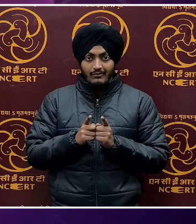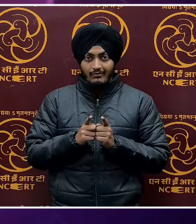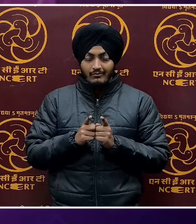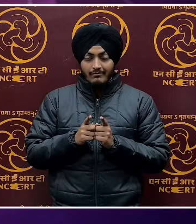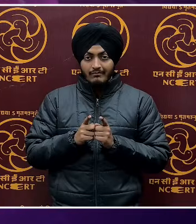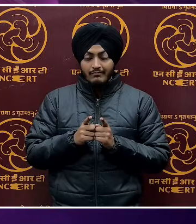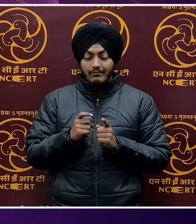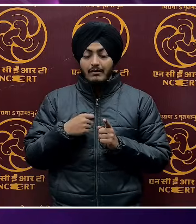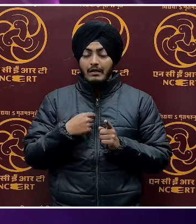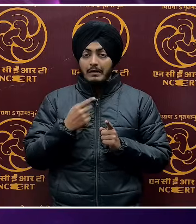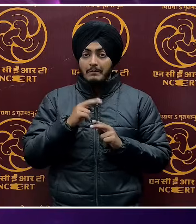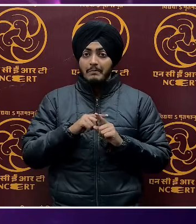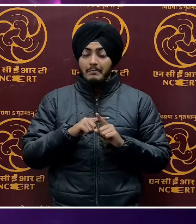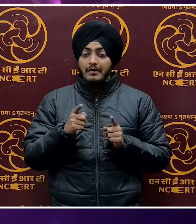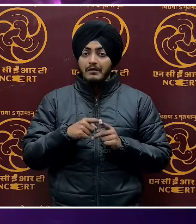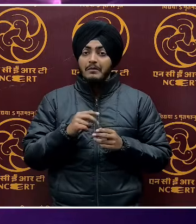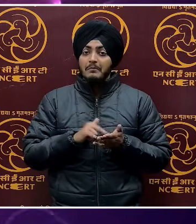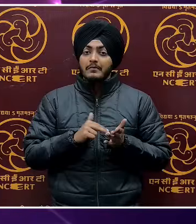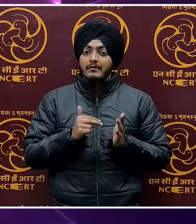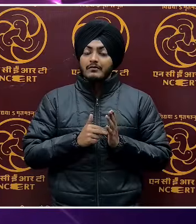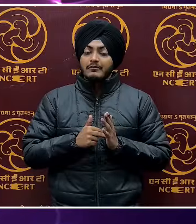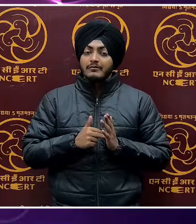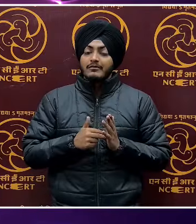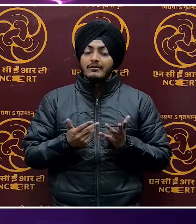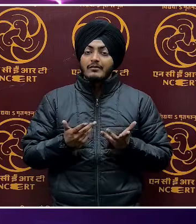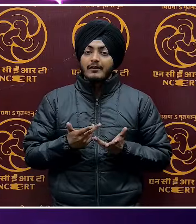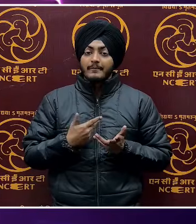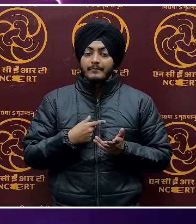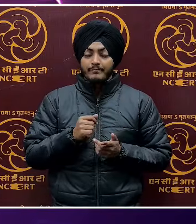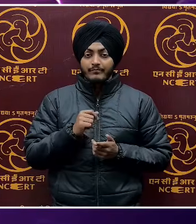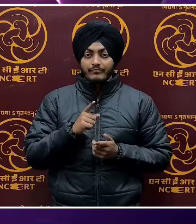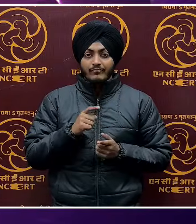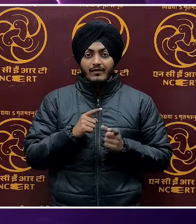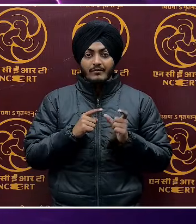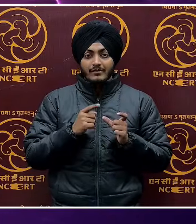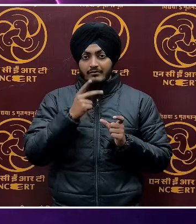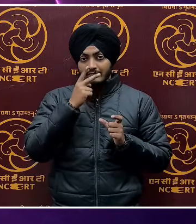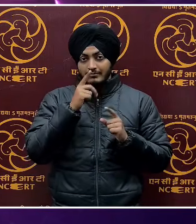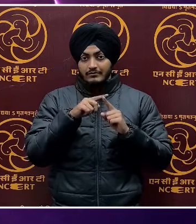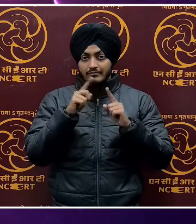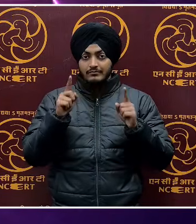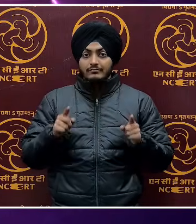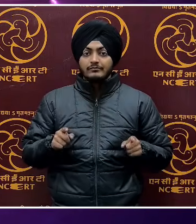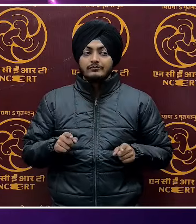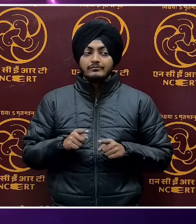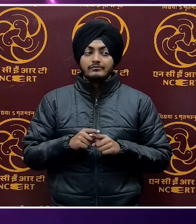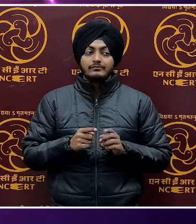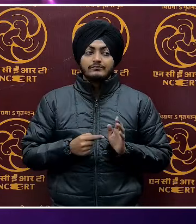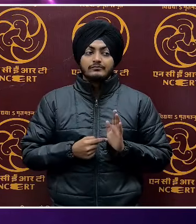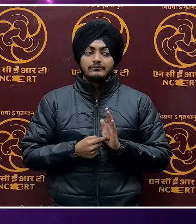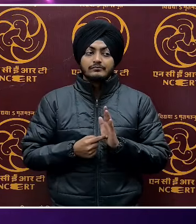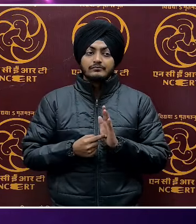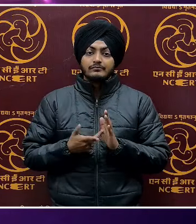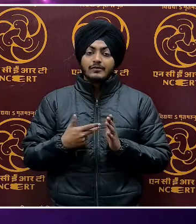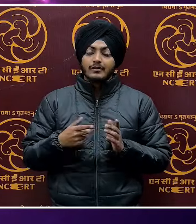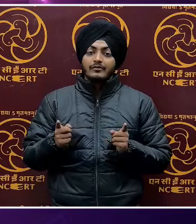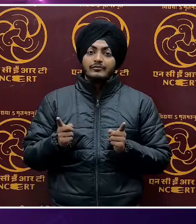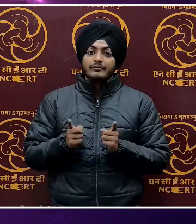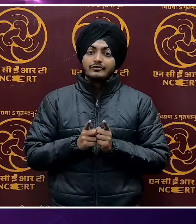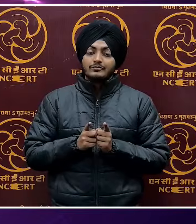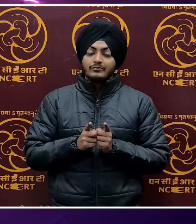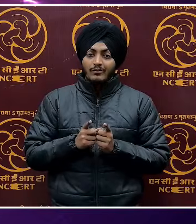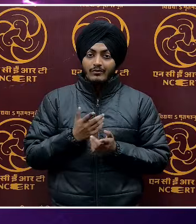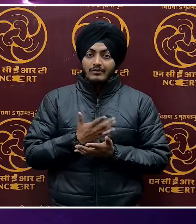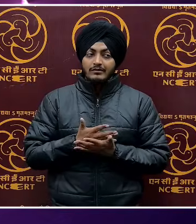clear. Yes, very loud and clear. So the first message, as you can see on the slide, it is small things are